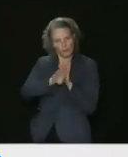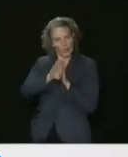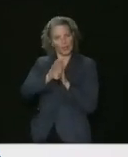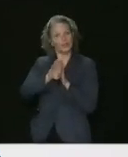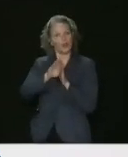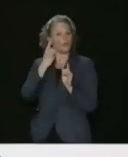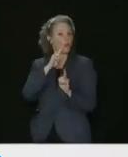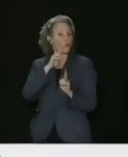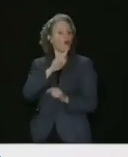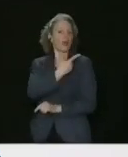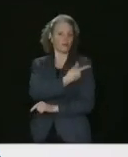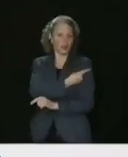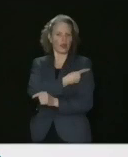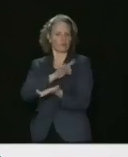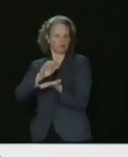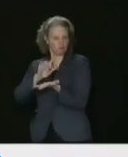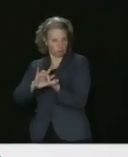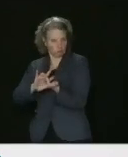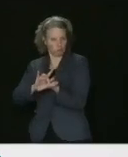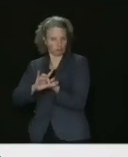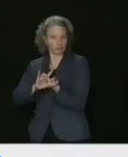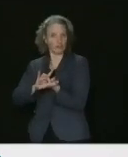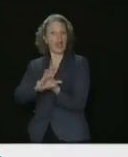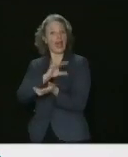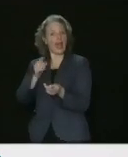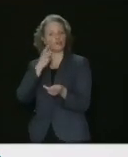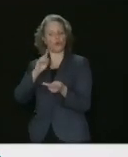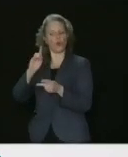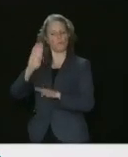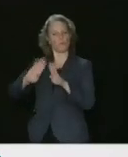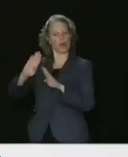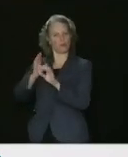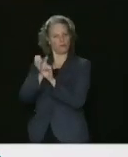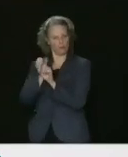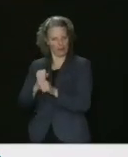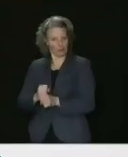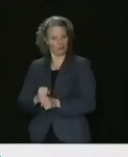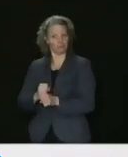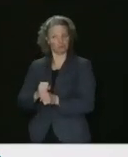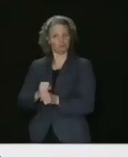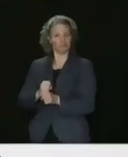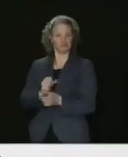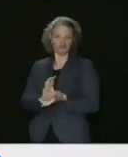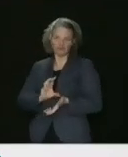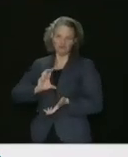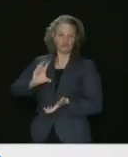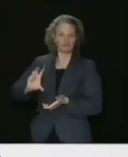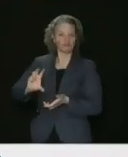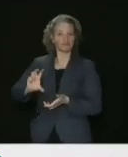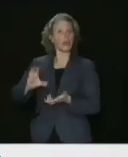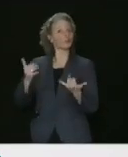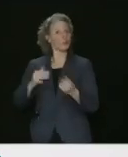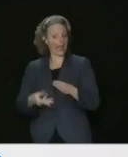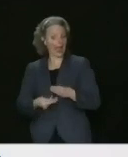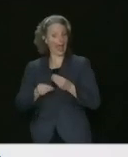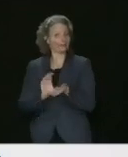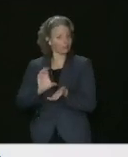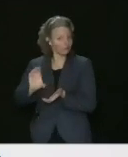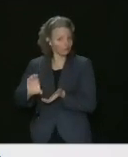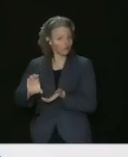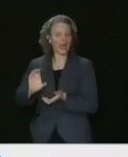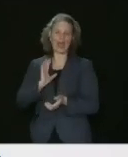in vaccines and pharmaceuticals and biomanufacturing capacity. Today's announcement